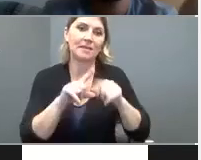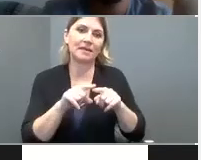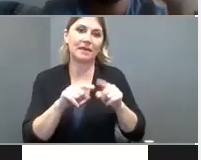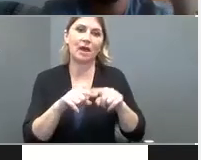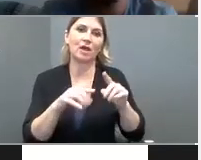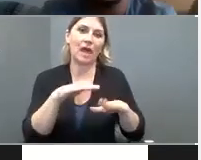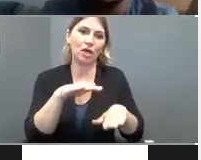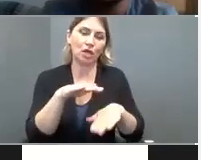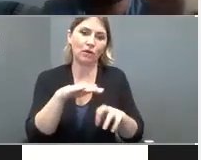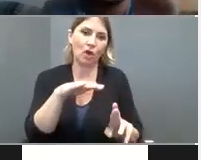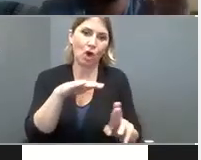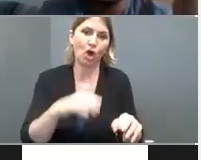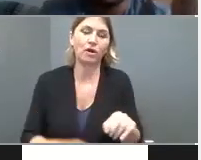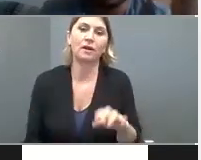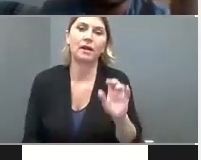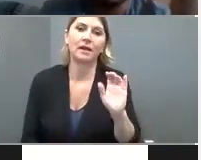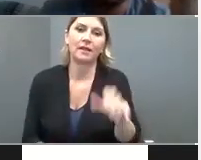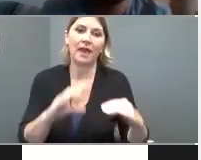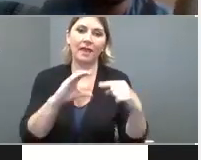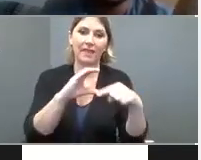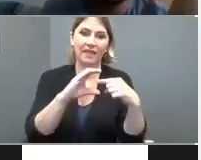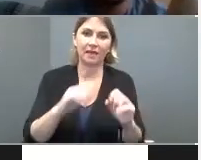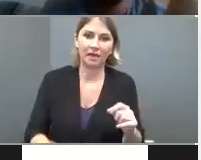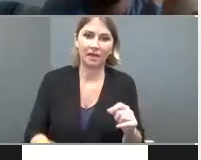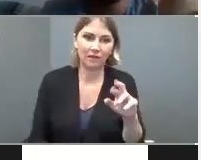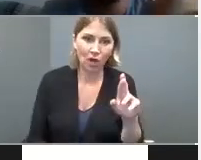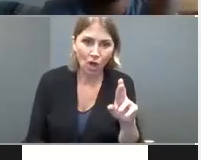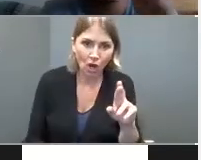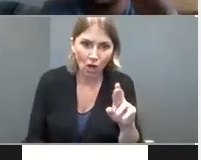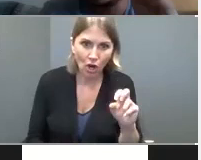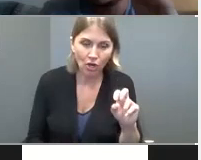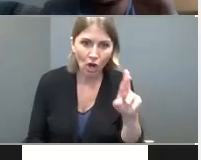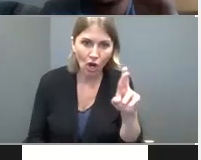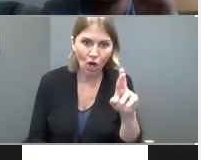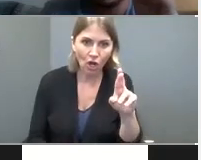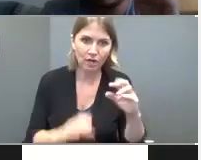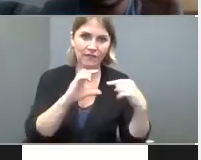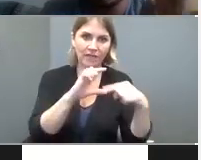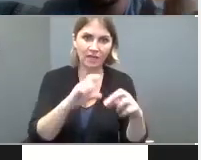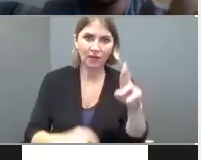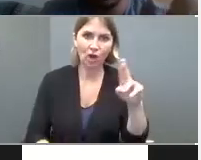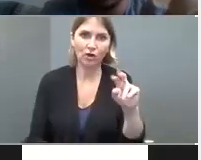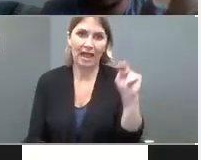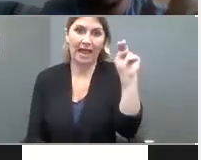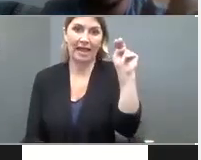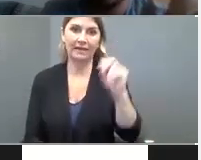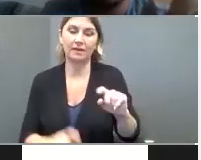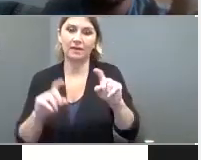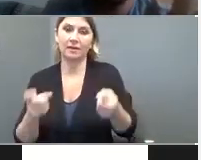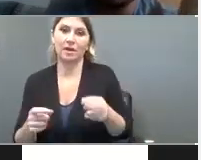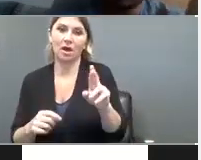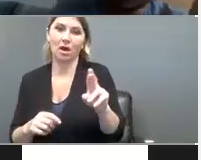it is either going to be theta of 1 if r is less than 1, or it is going to be theta of r raised to the power of n if r is more than